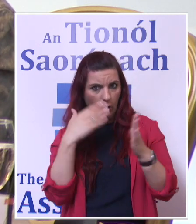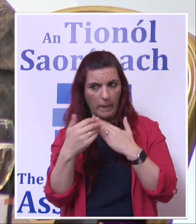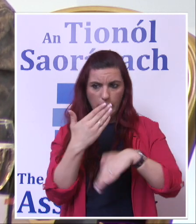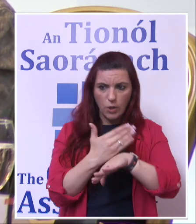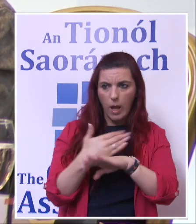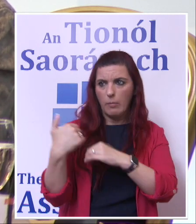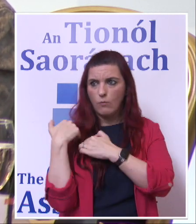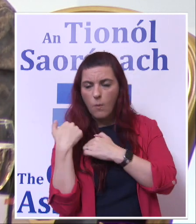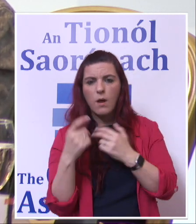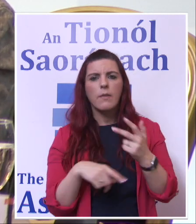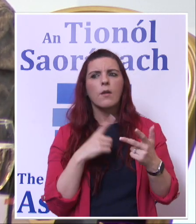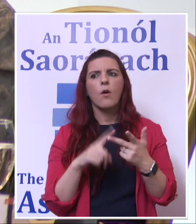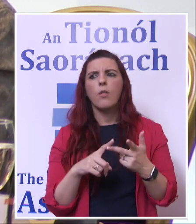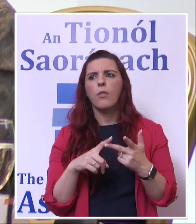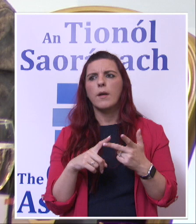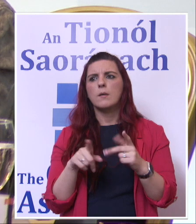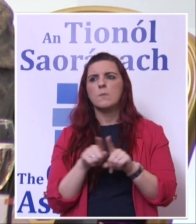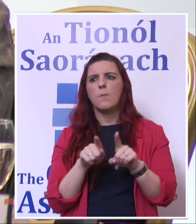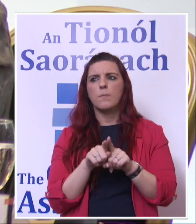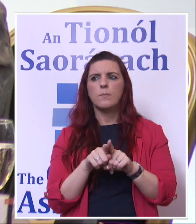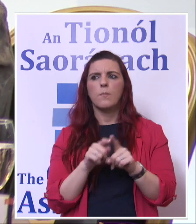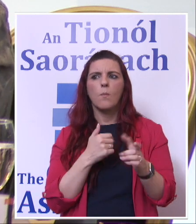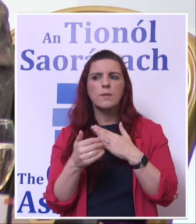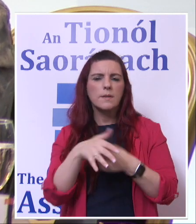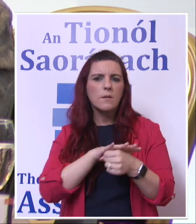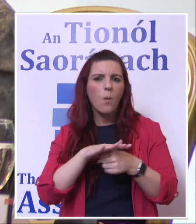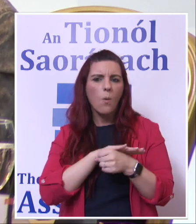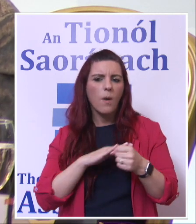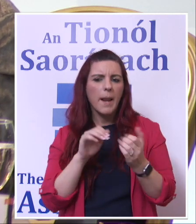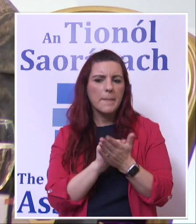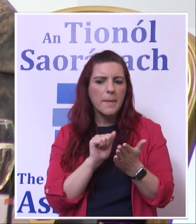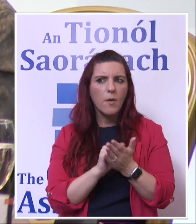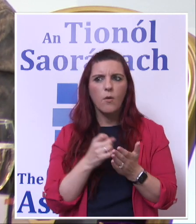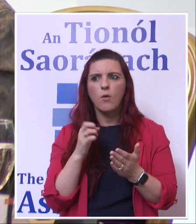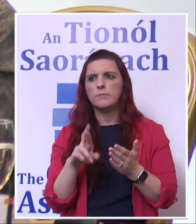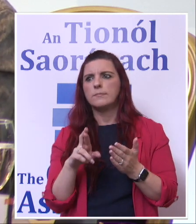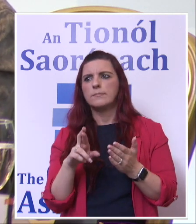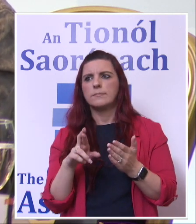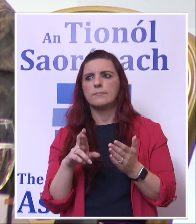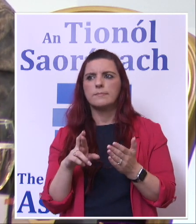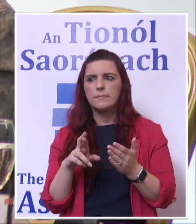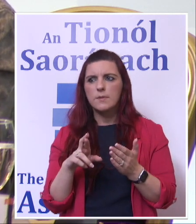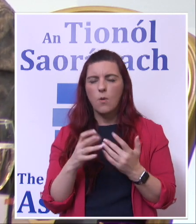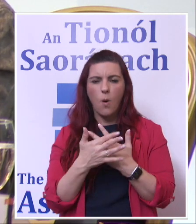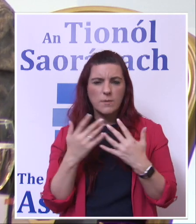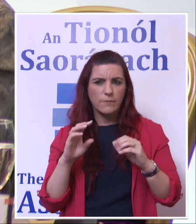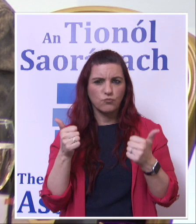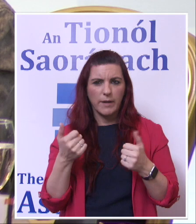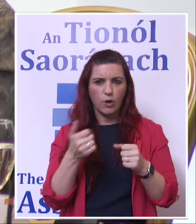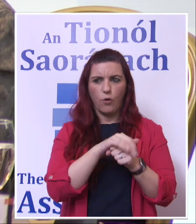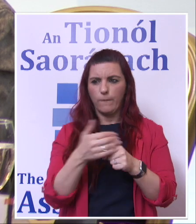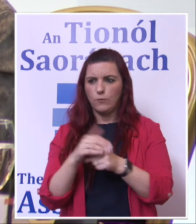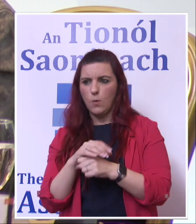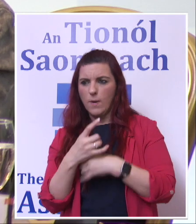good. And the other place of keeping in touch is the local paper or some of the free newspapers. There's always great coverage of what's going on in